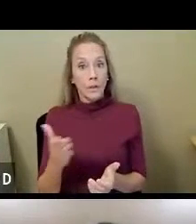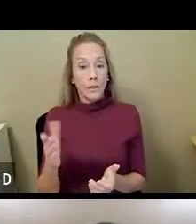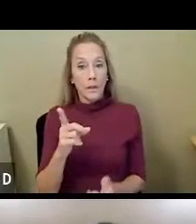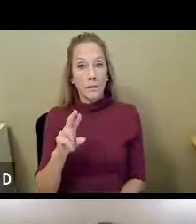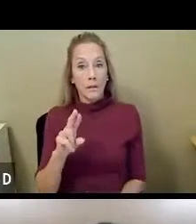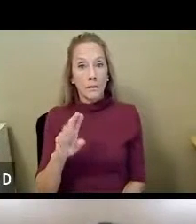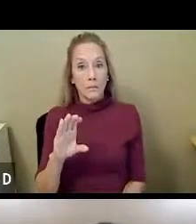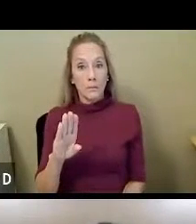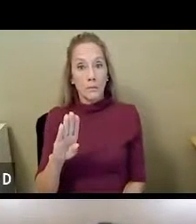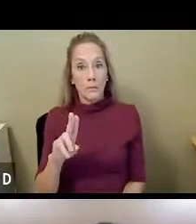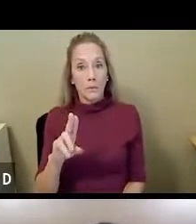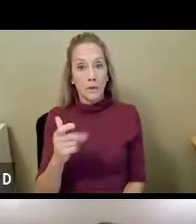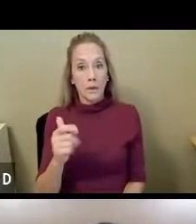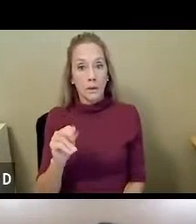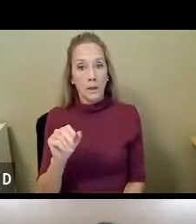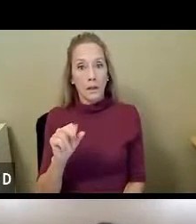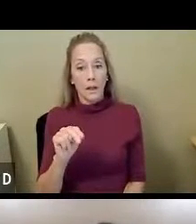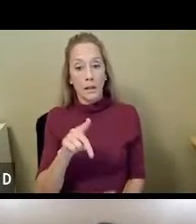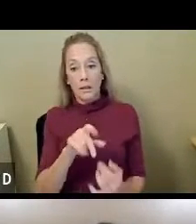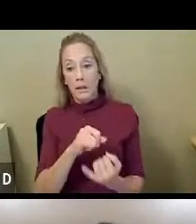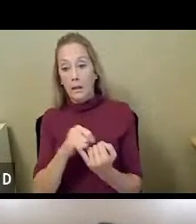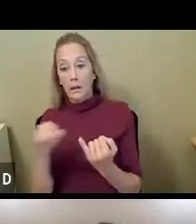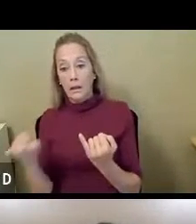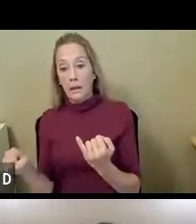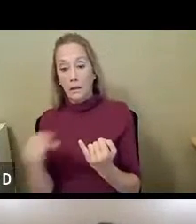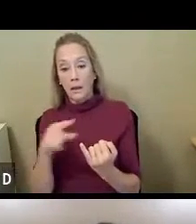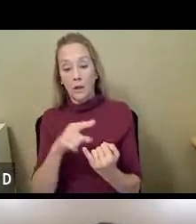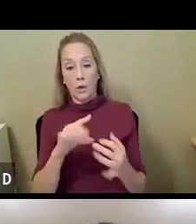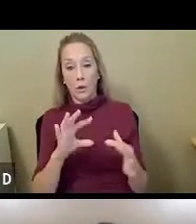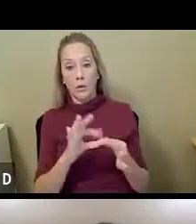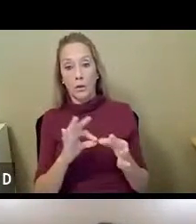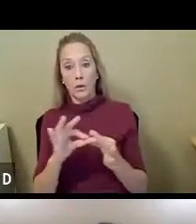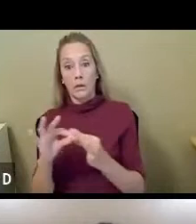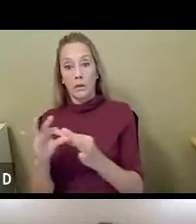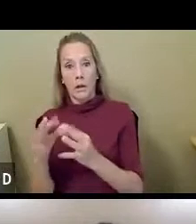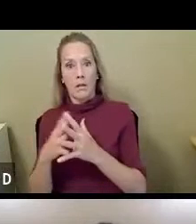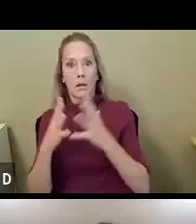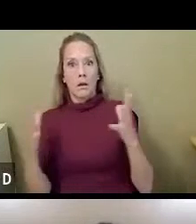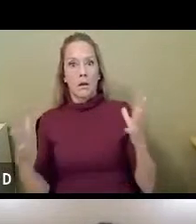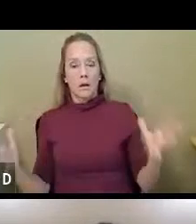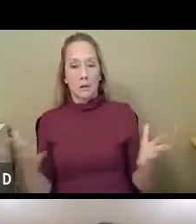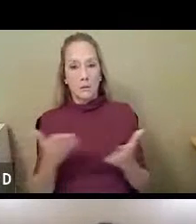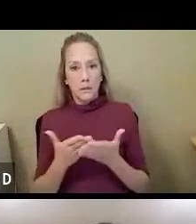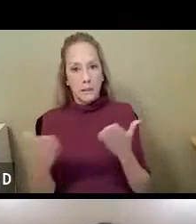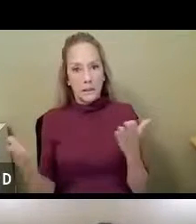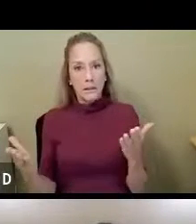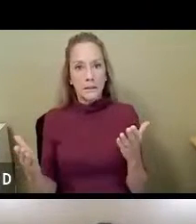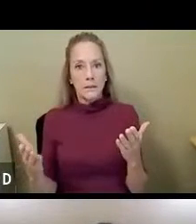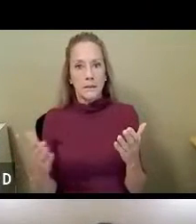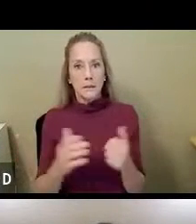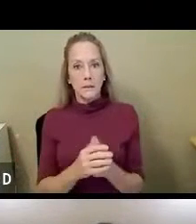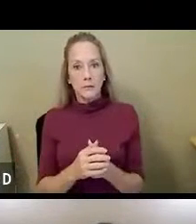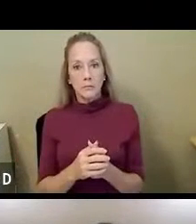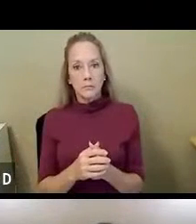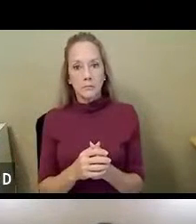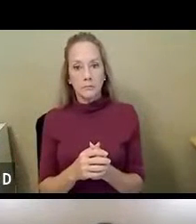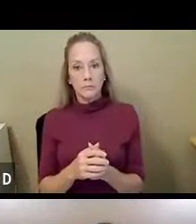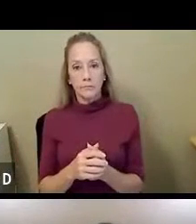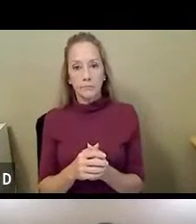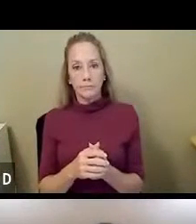at the end, you talked about a lot of different things. And so to try to focus on